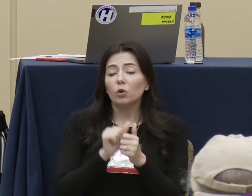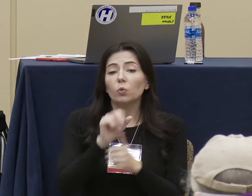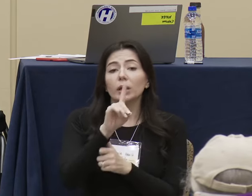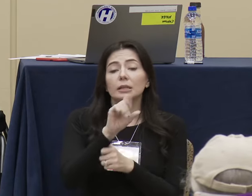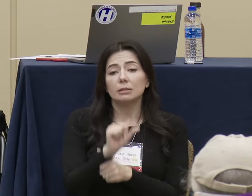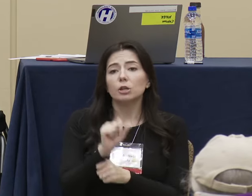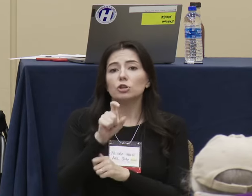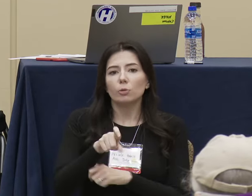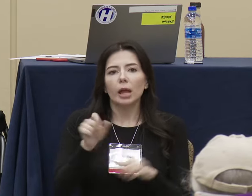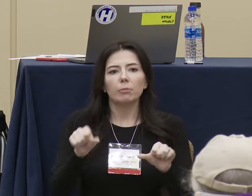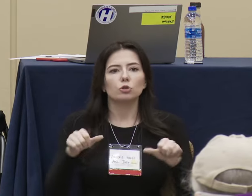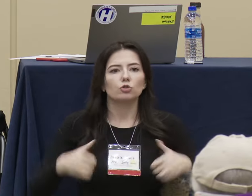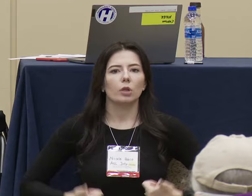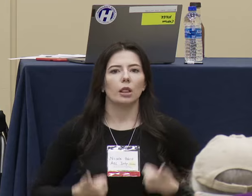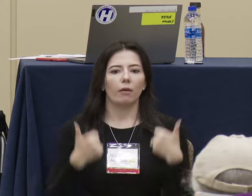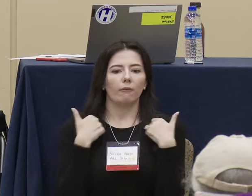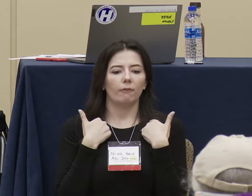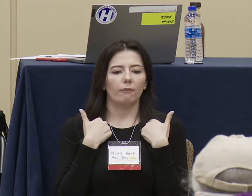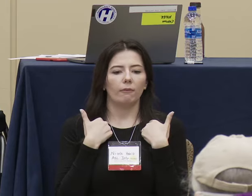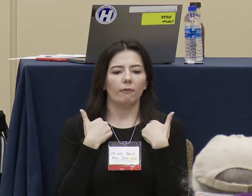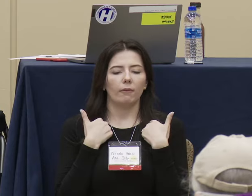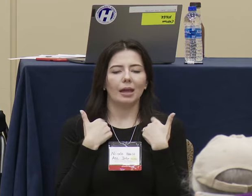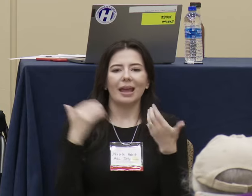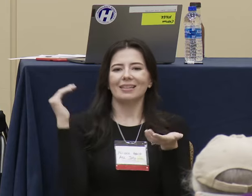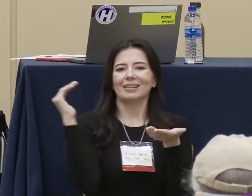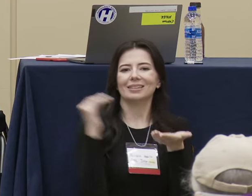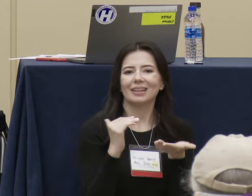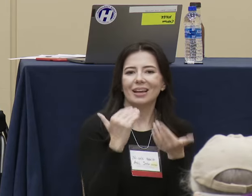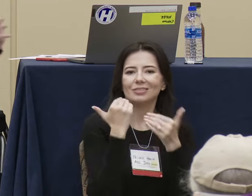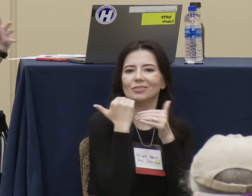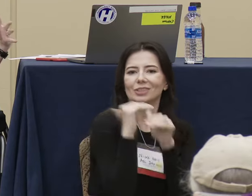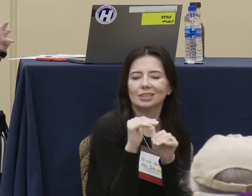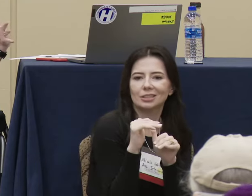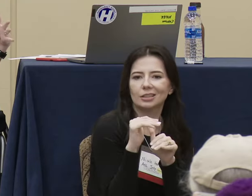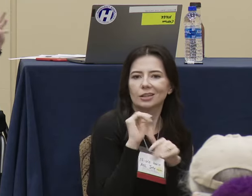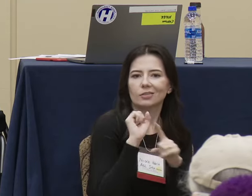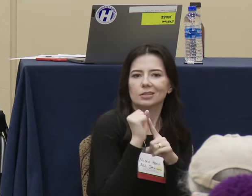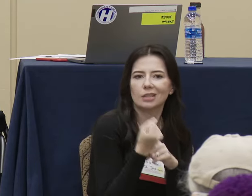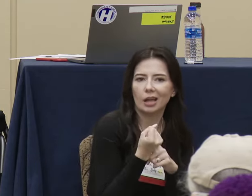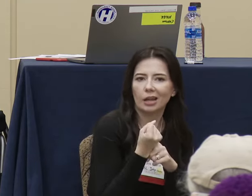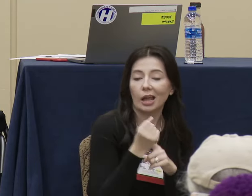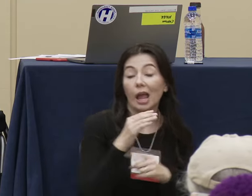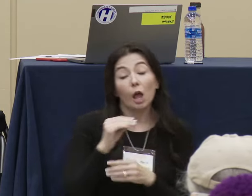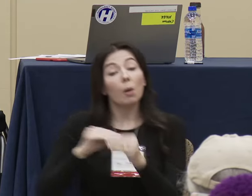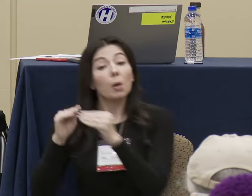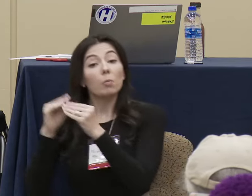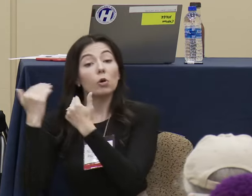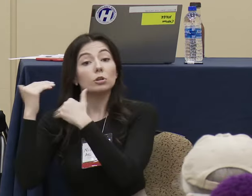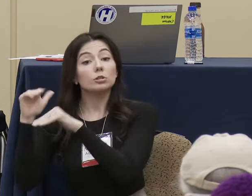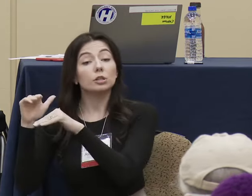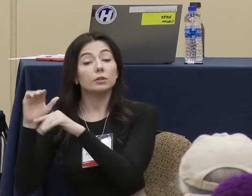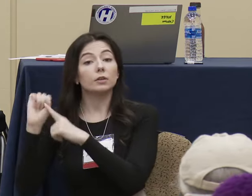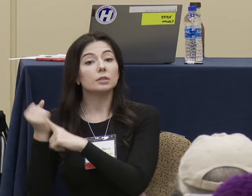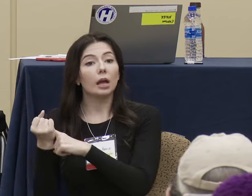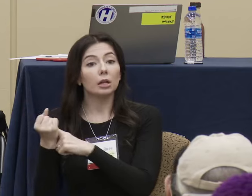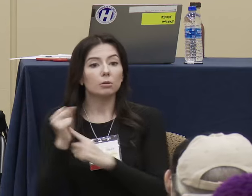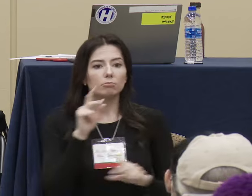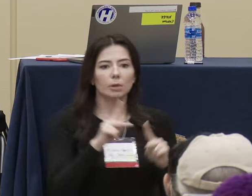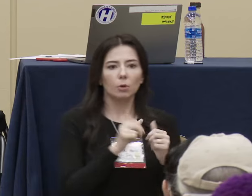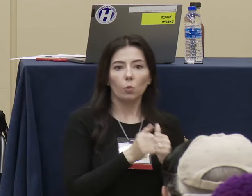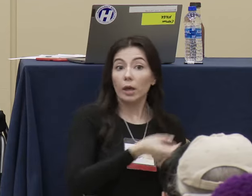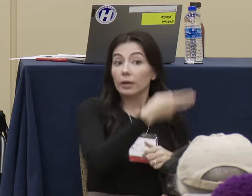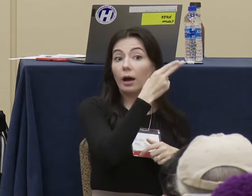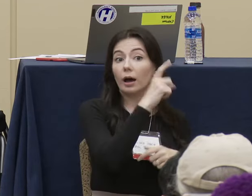live in a less restrictive setting and more restrictive settings. So for people with high needs, they would be able